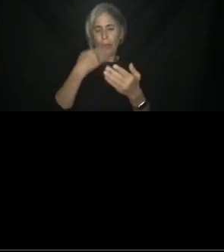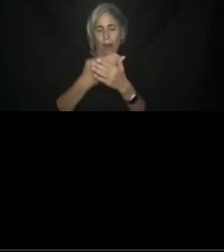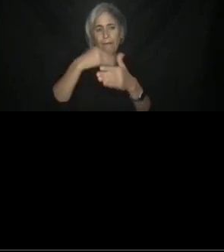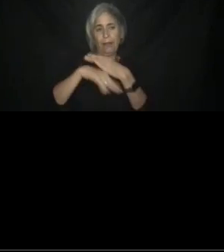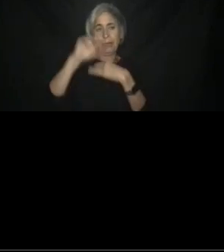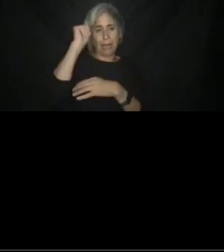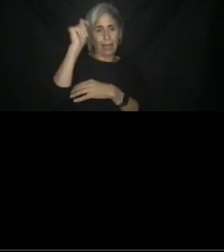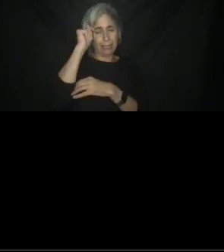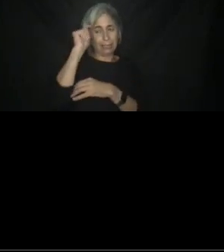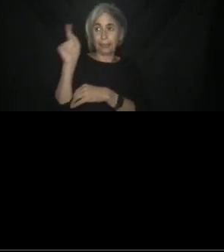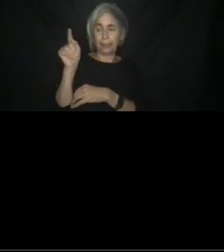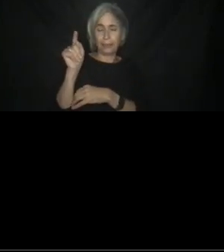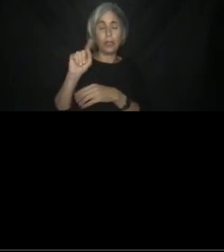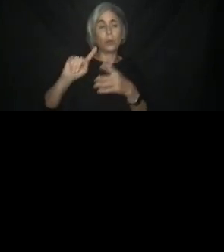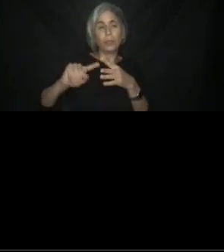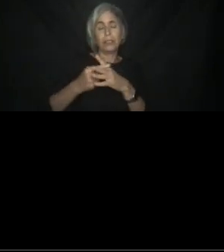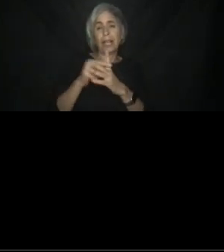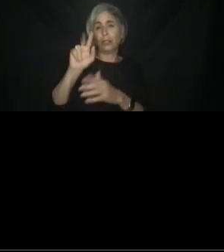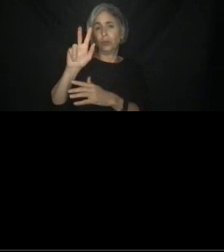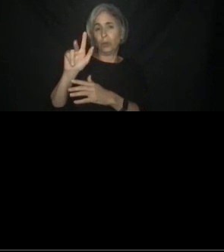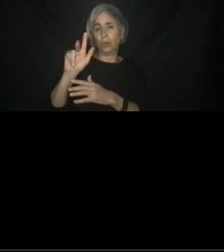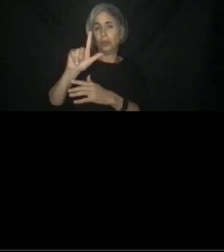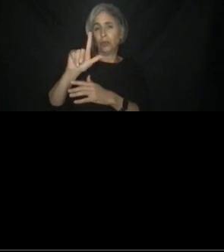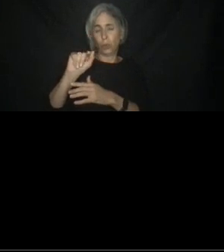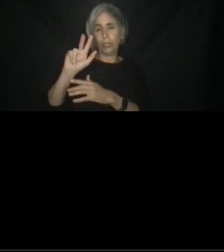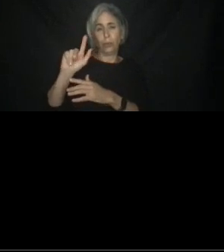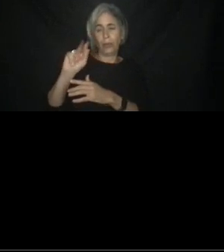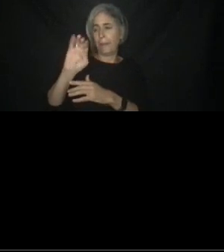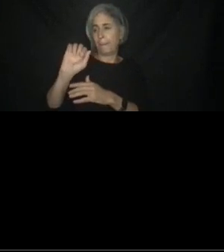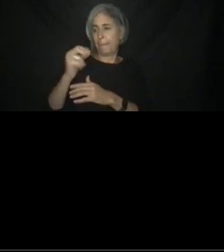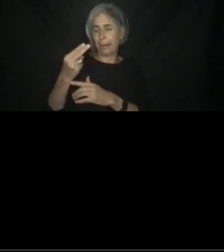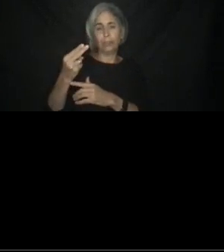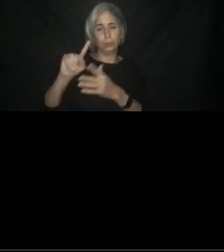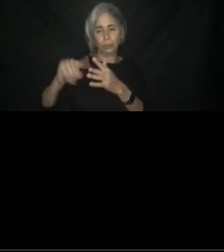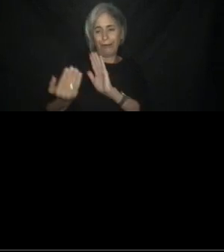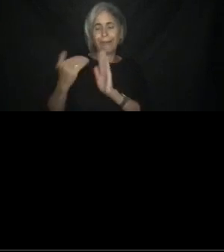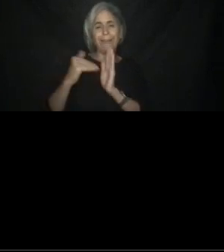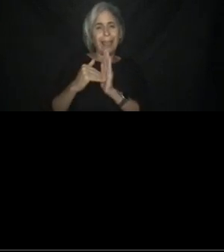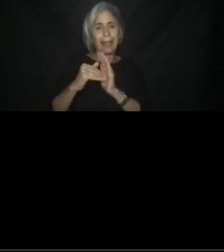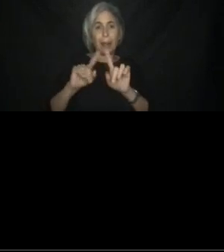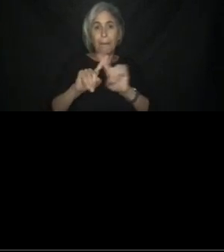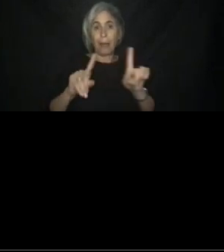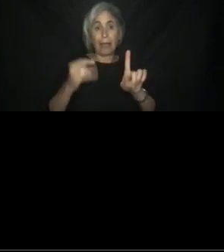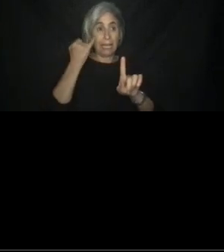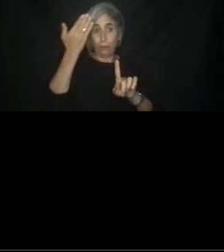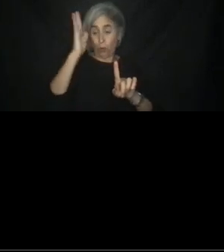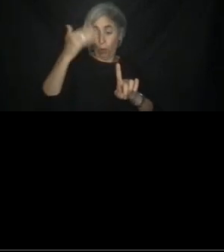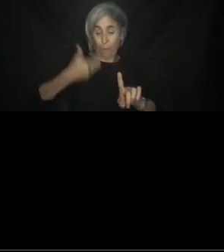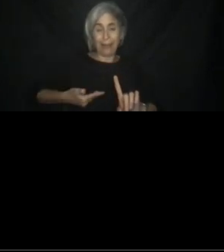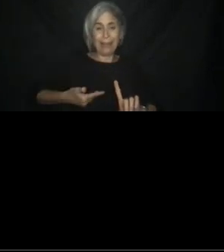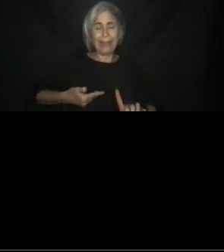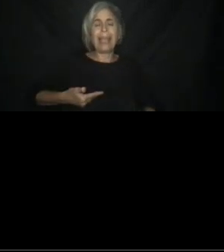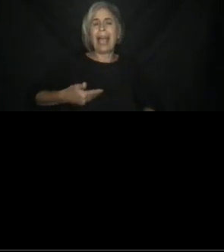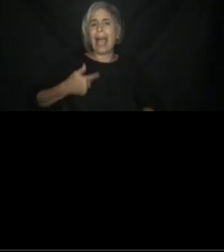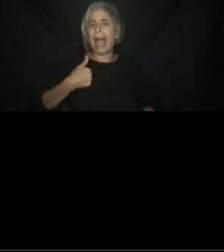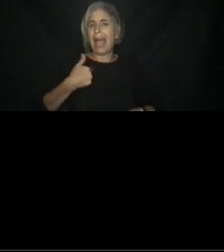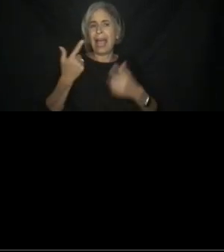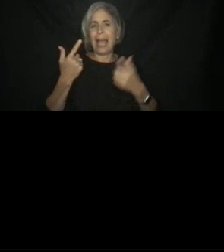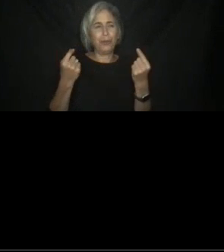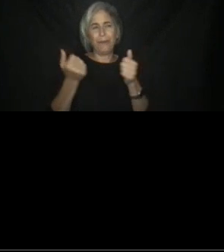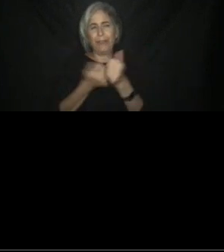begin not until March of 2023. However, again, for those of you that don't know me, I think I do everything almost in sports